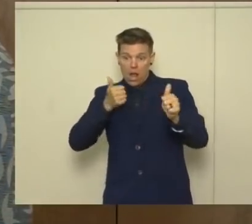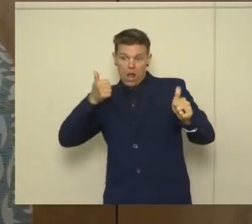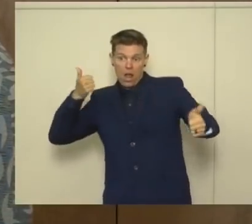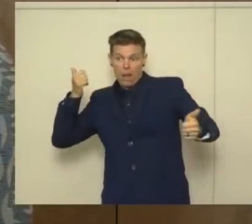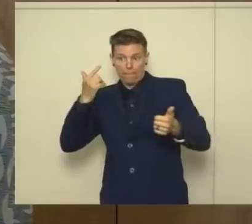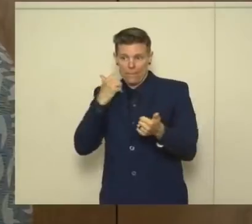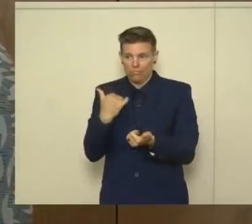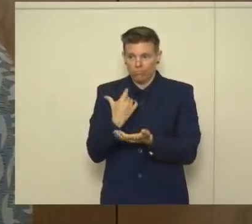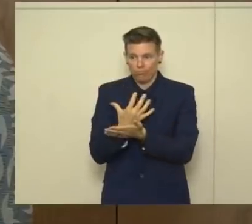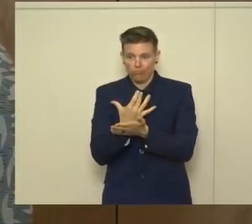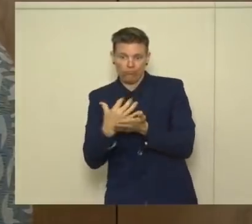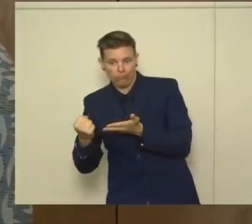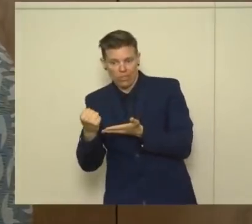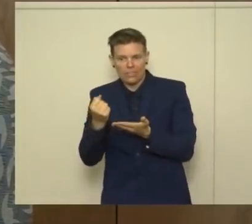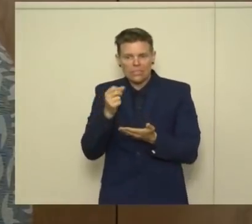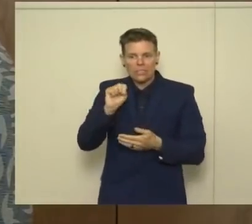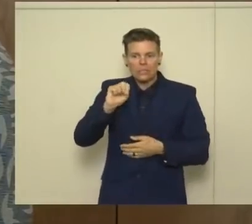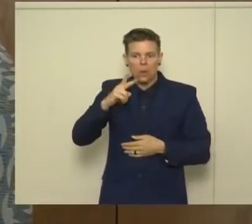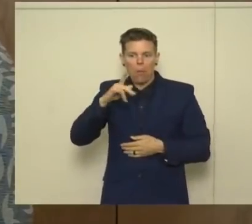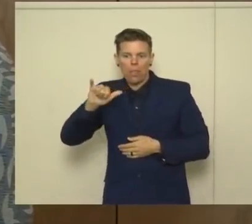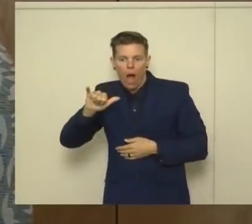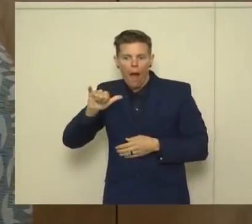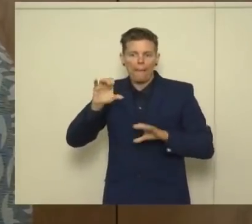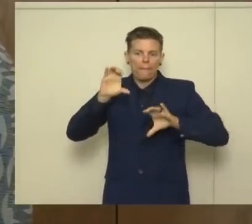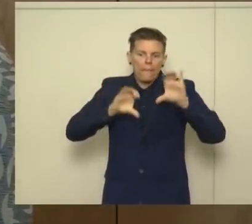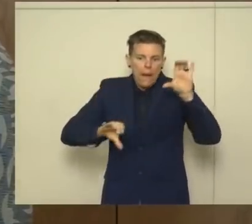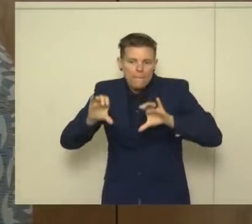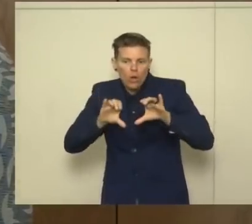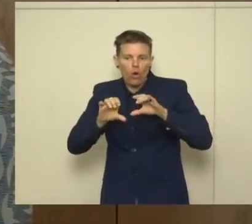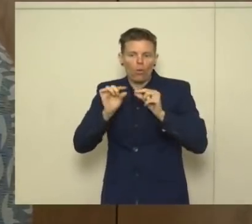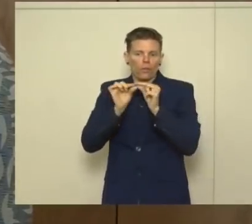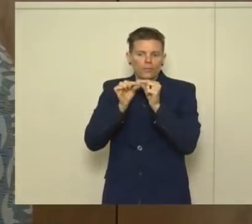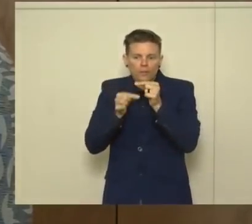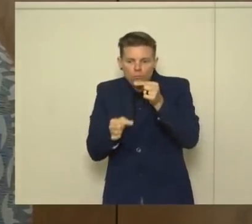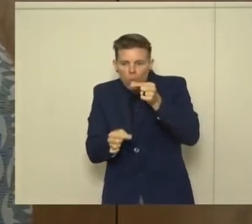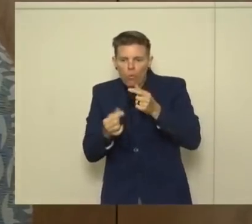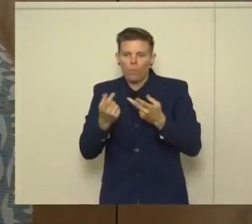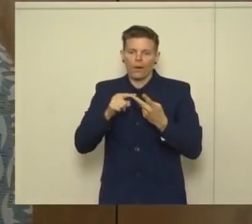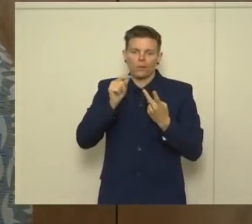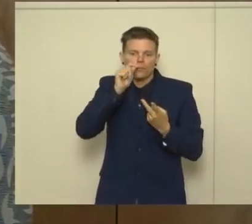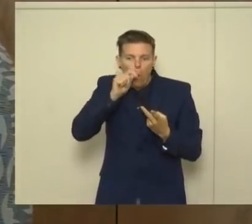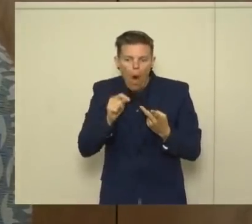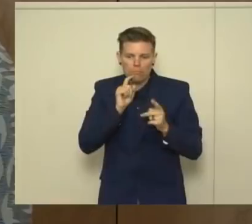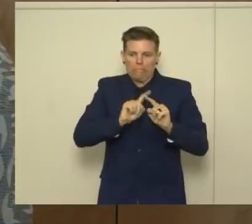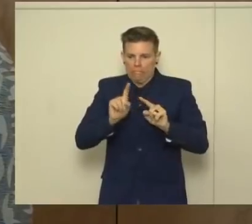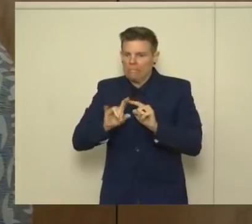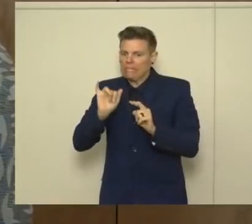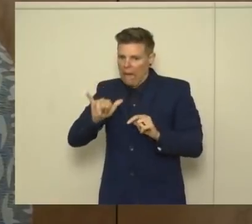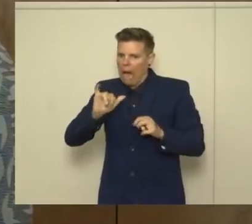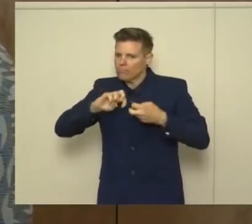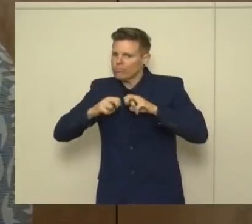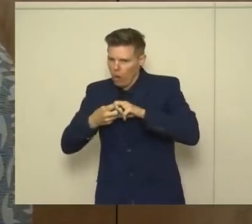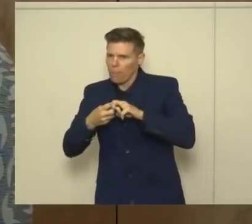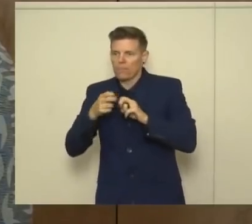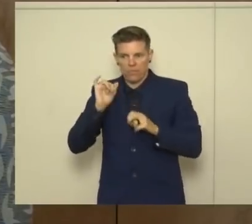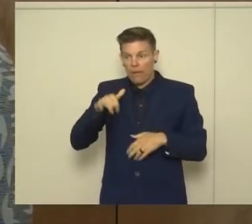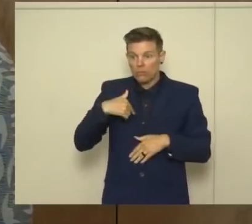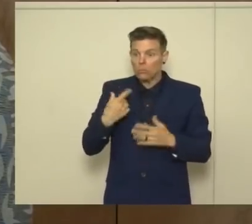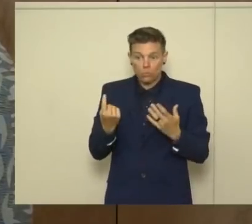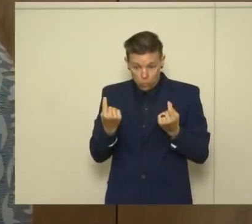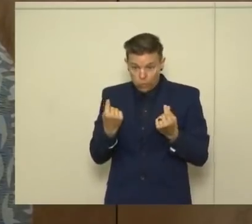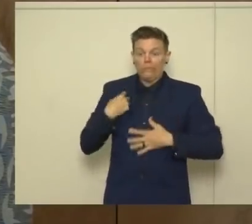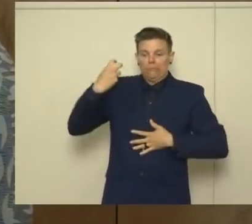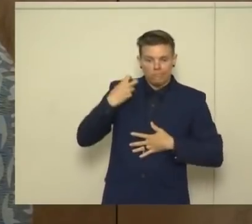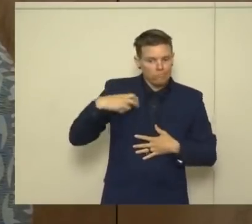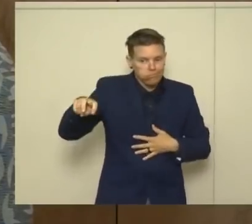all timely. Then that creates problems with us meeting the hour requirements.